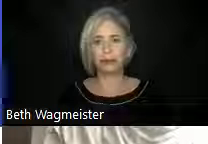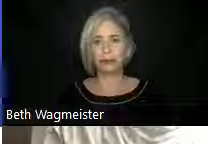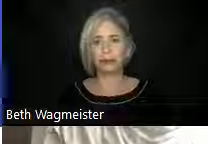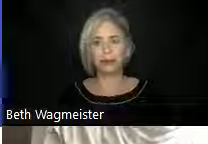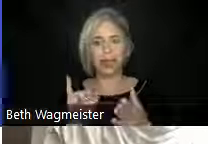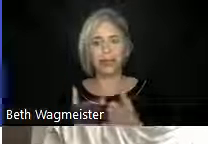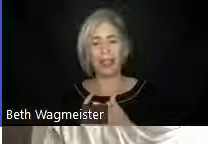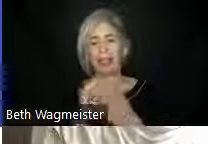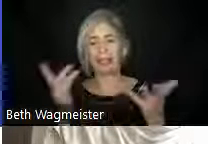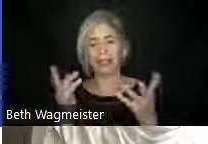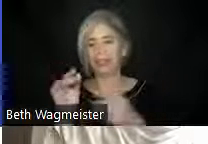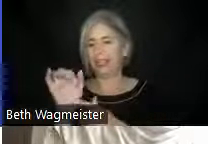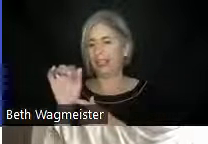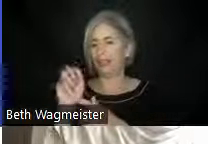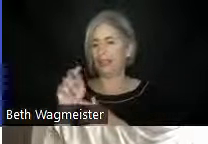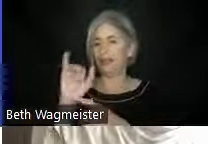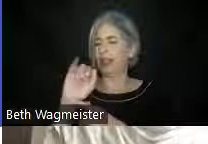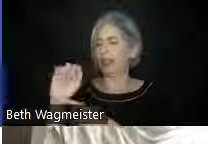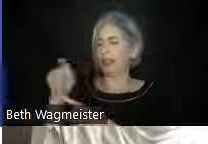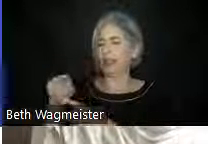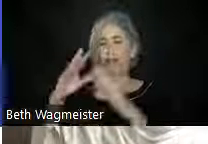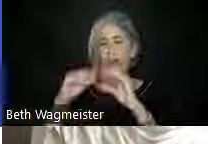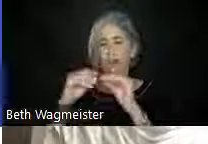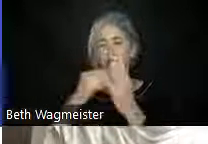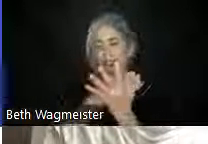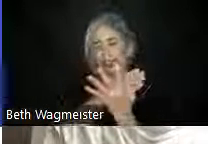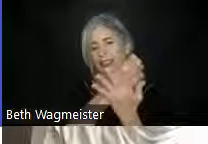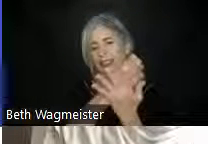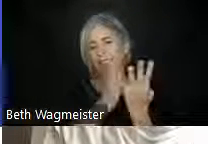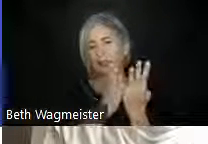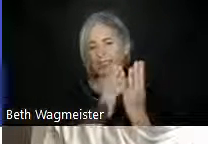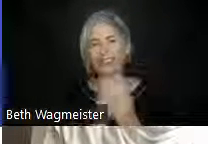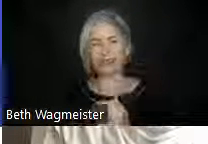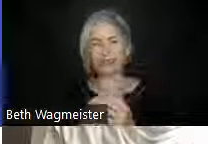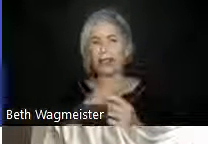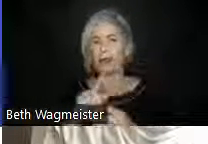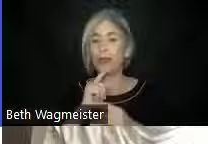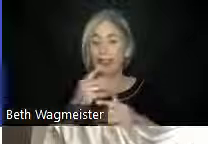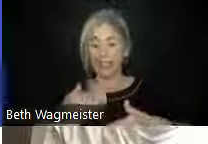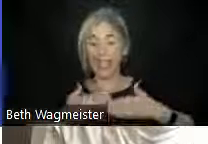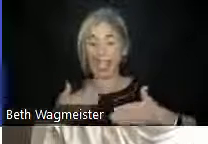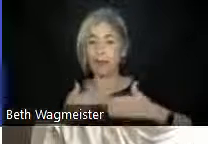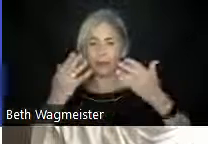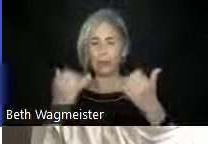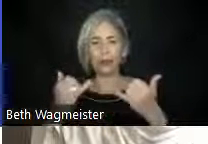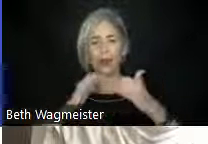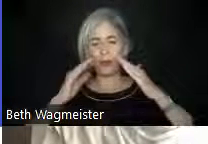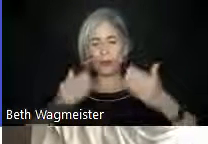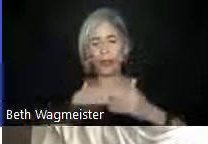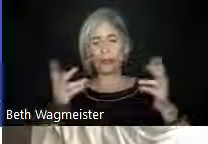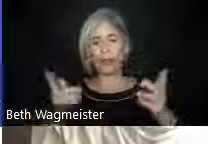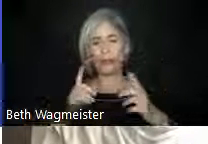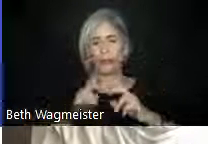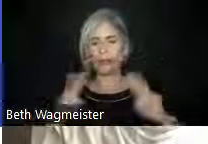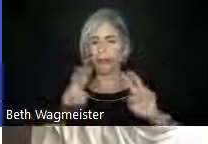the Eurovision of the IAAP webinar series. So I'm very happy today to welcome a very distinguished